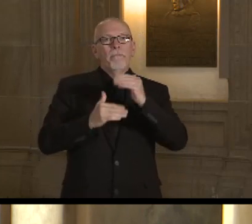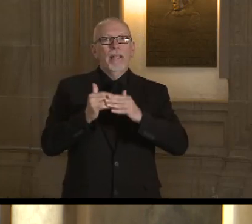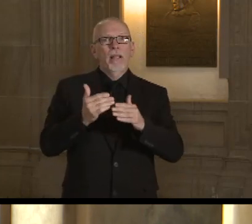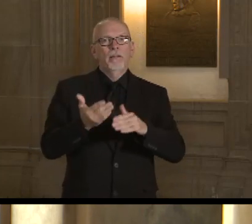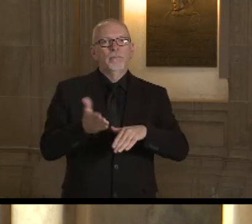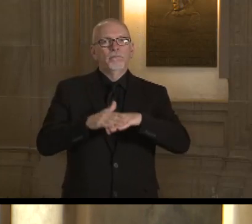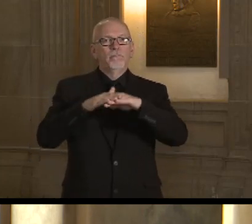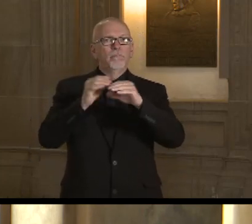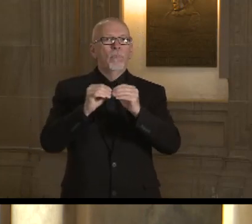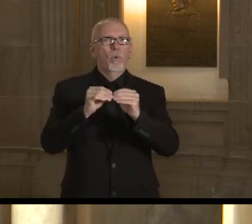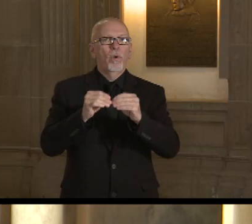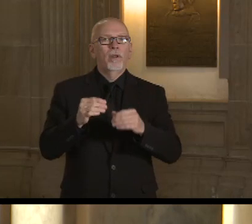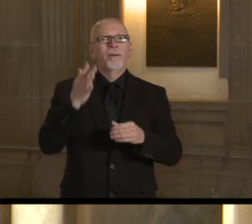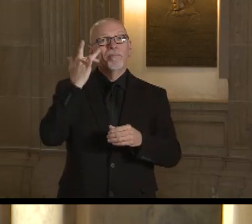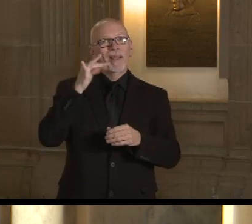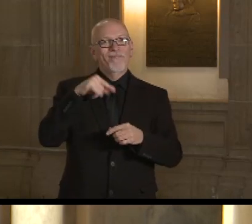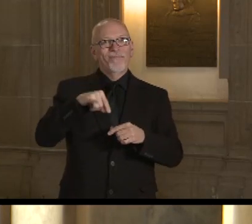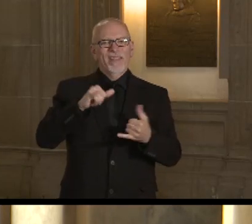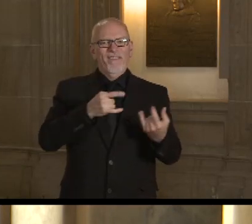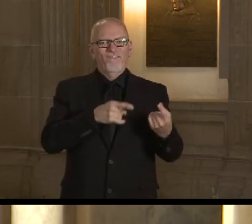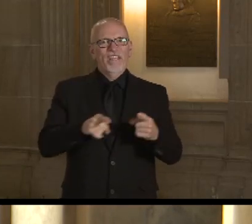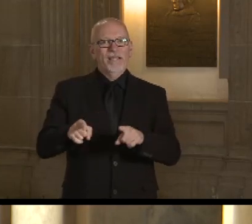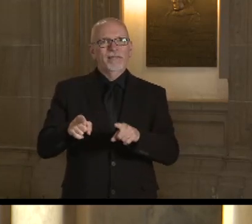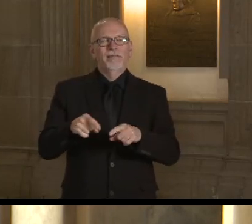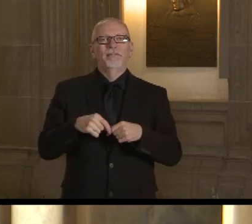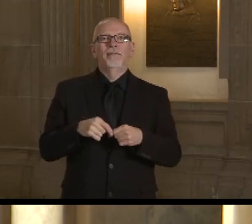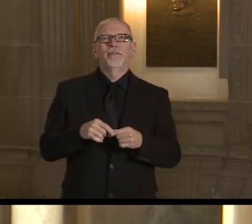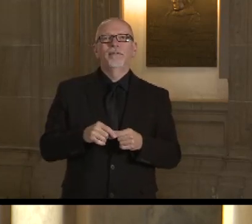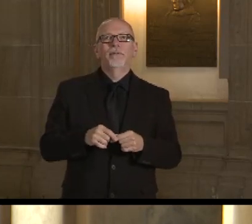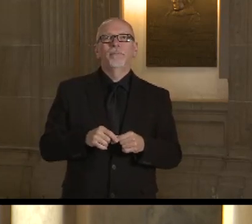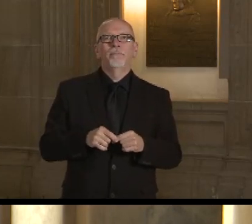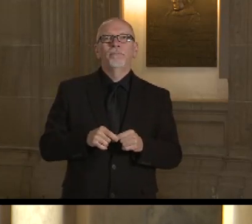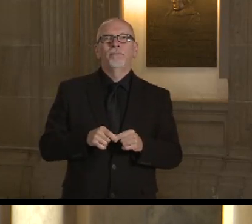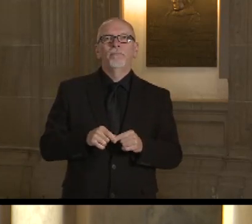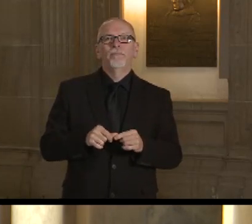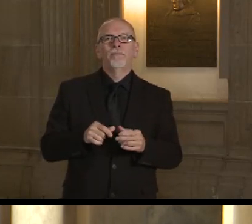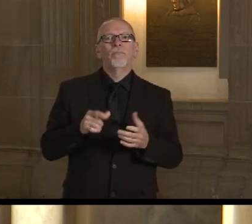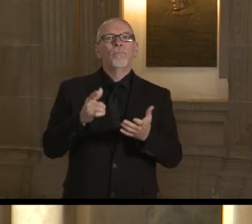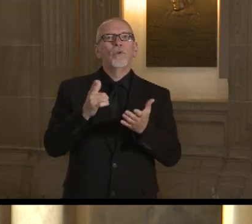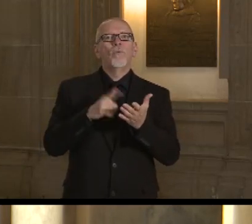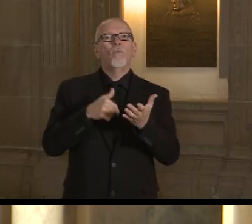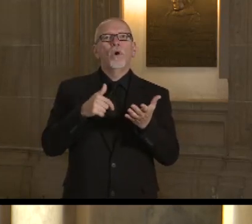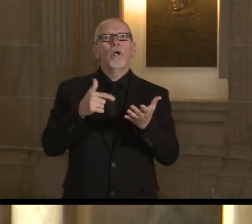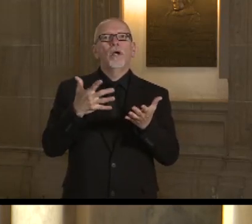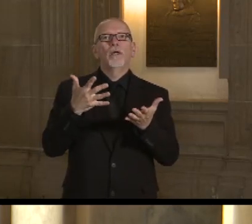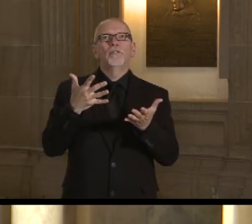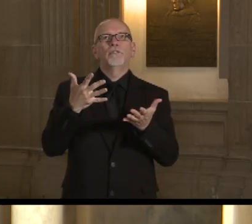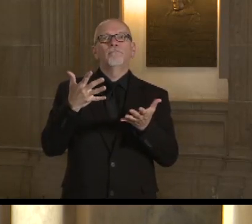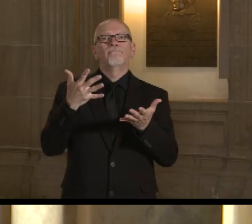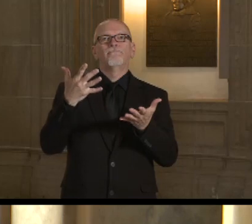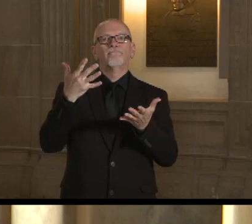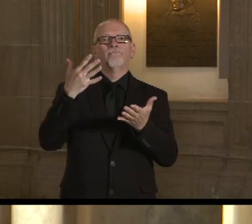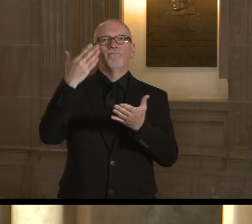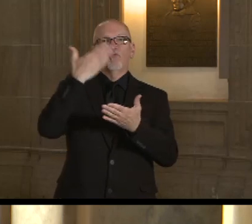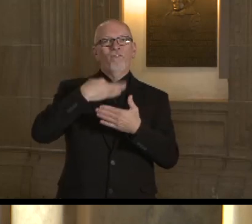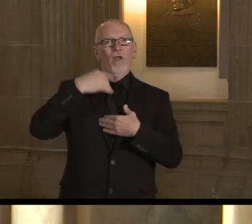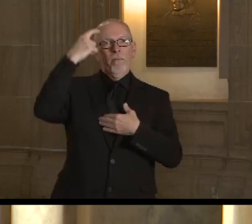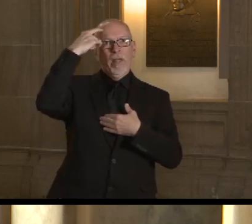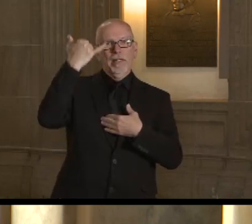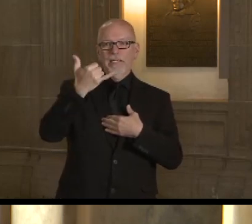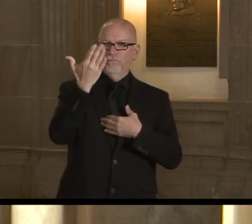this because of these events, because of what is front and center on our minds. We're